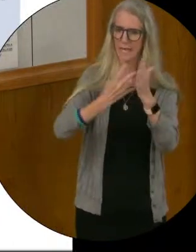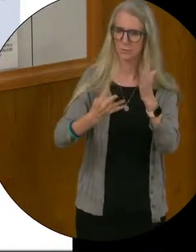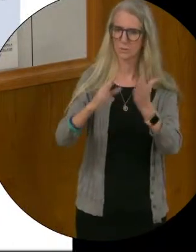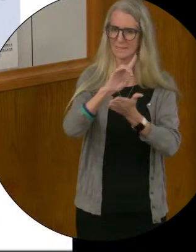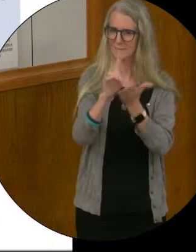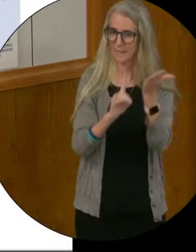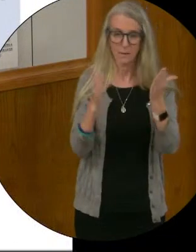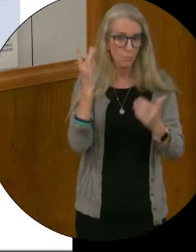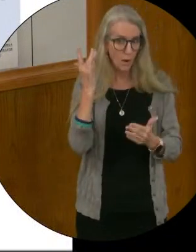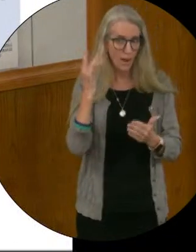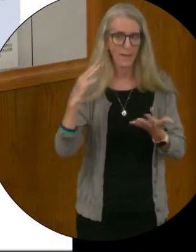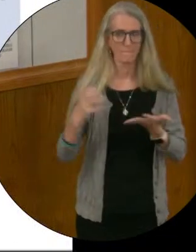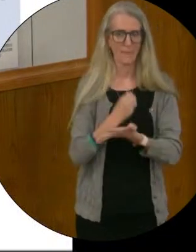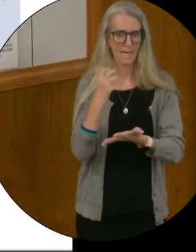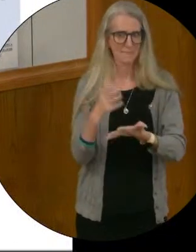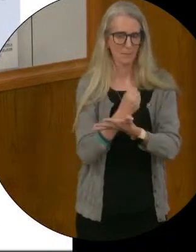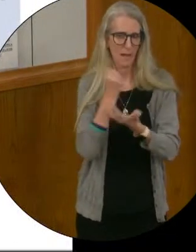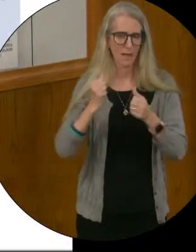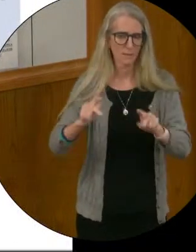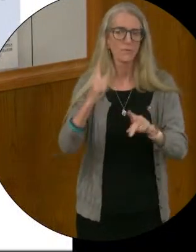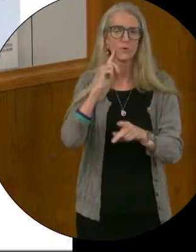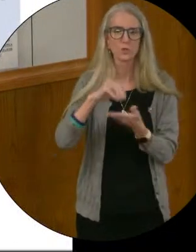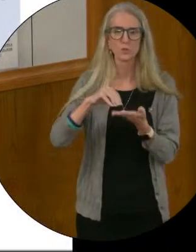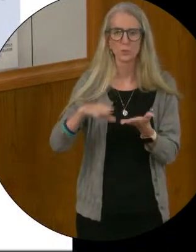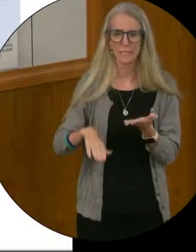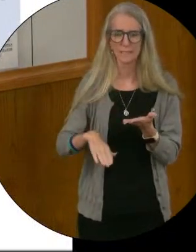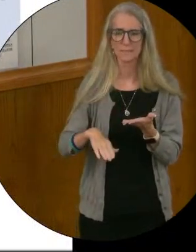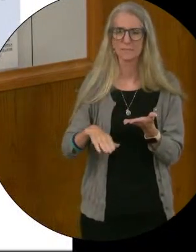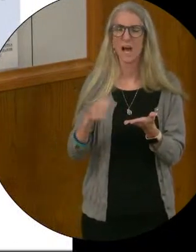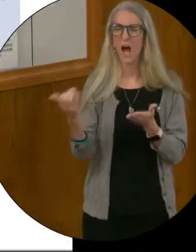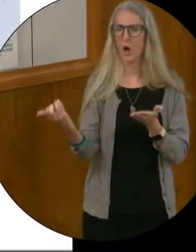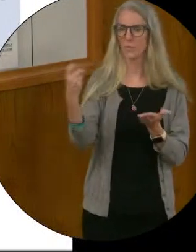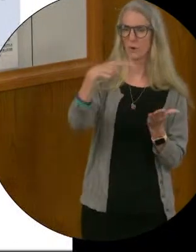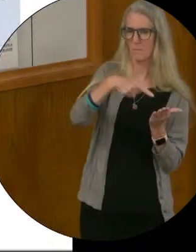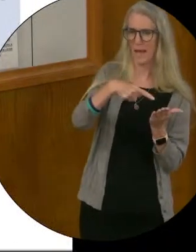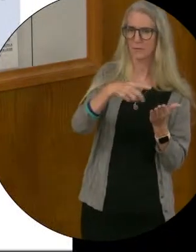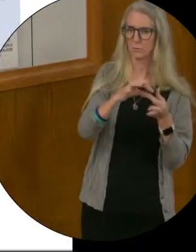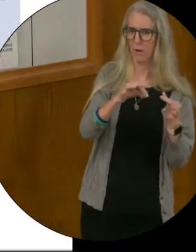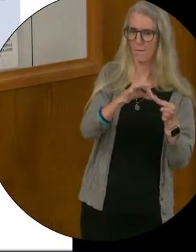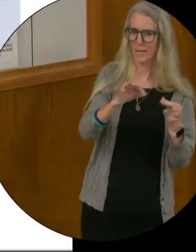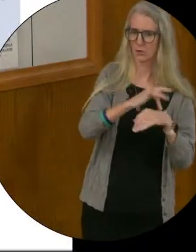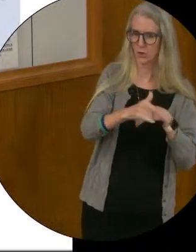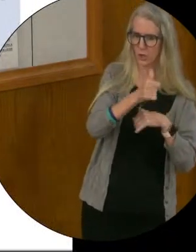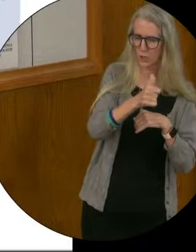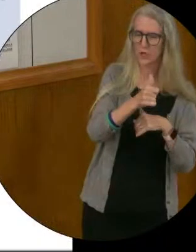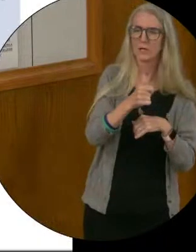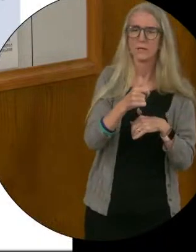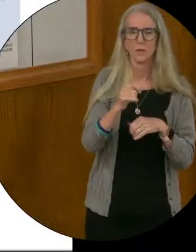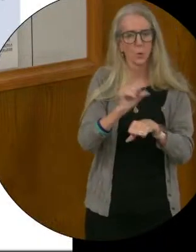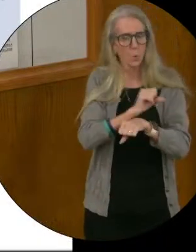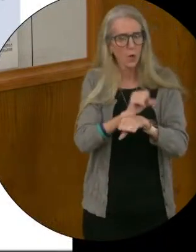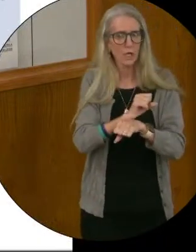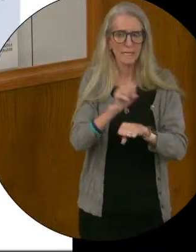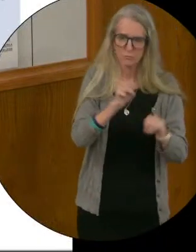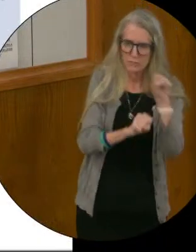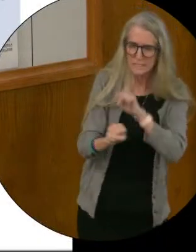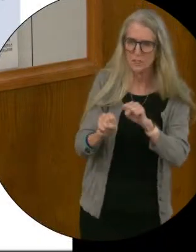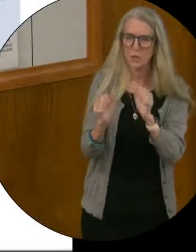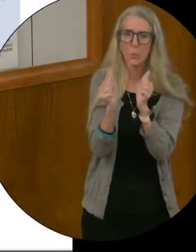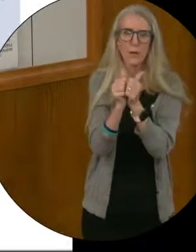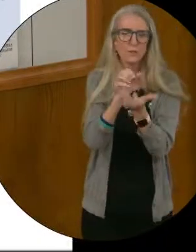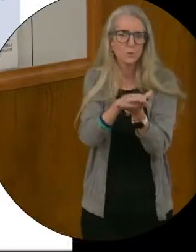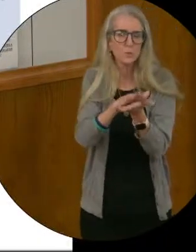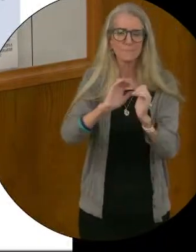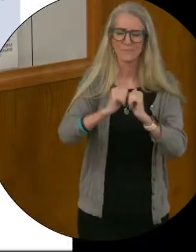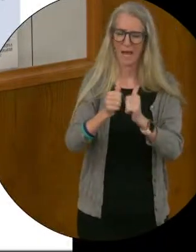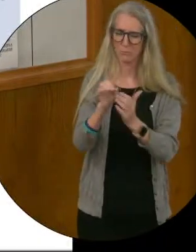maximizing opportunities for our students. So I'll refer back to the comment I made earlier where we're working really strategically with schools on how to